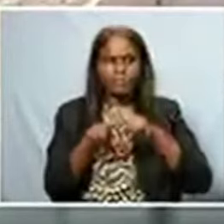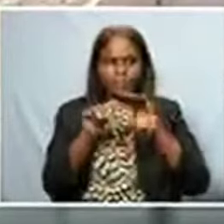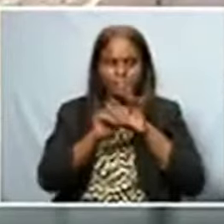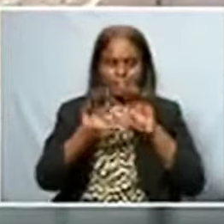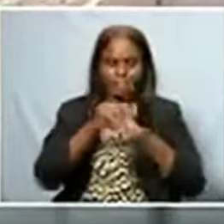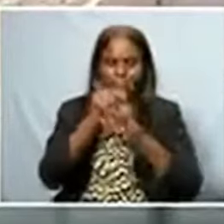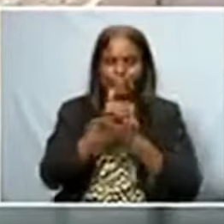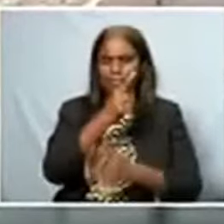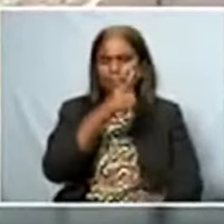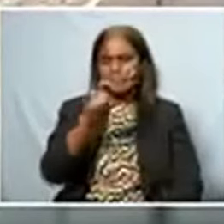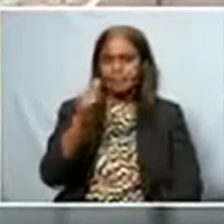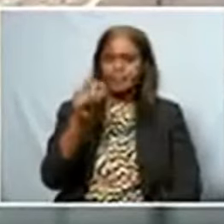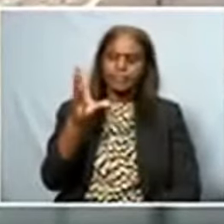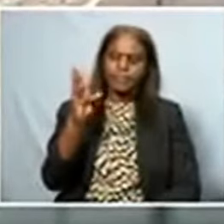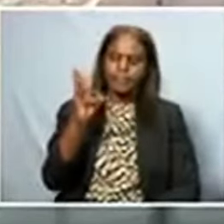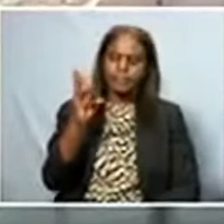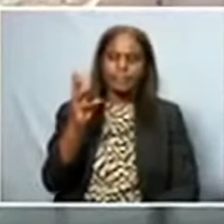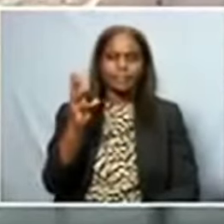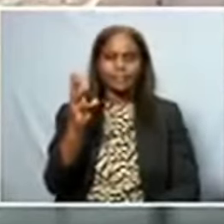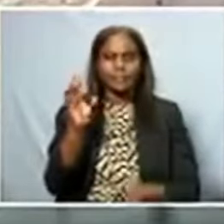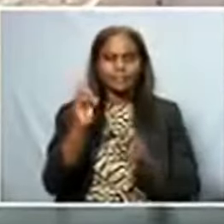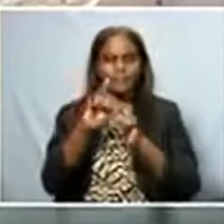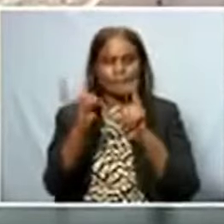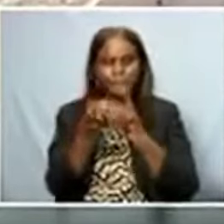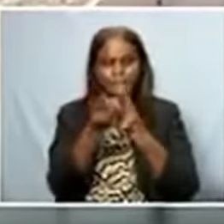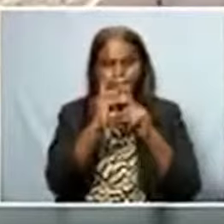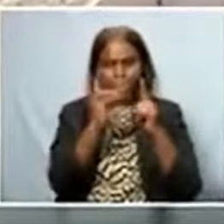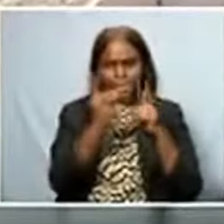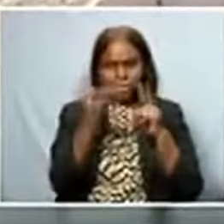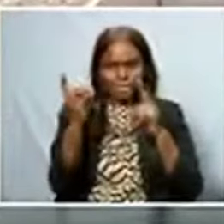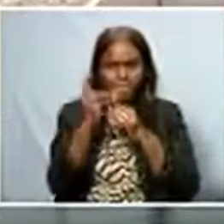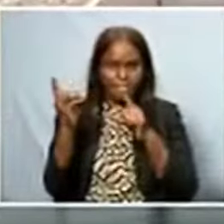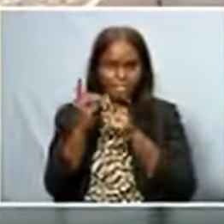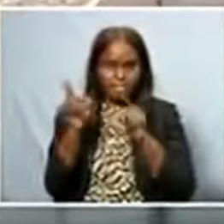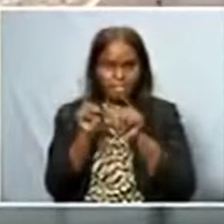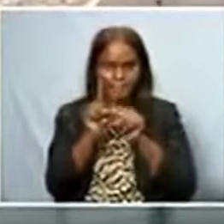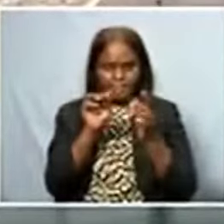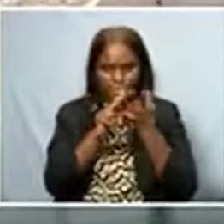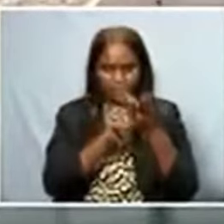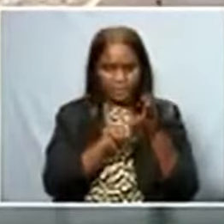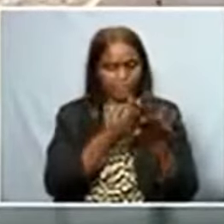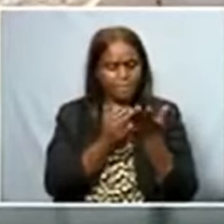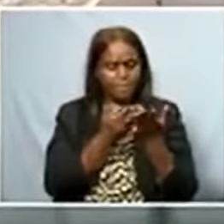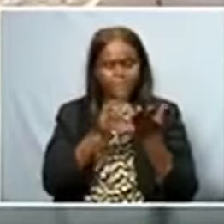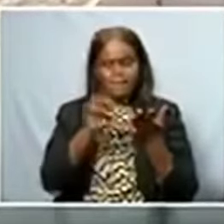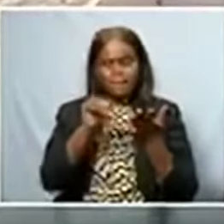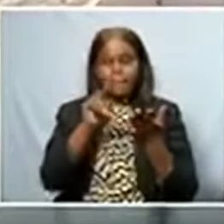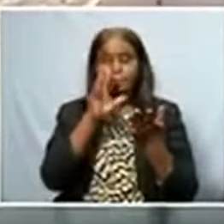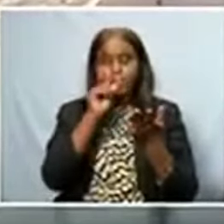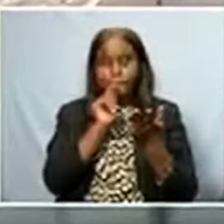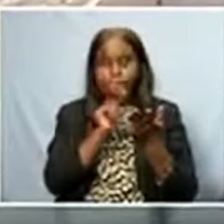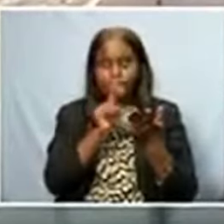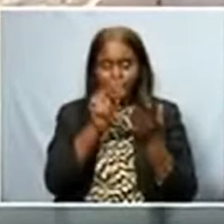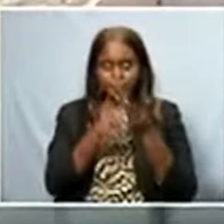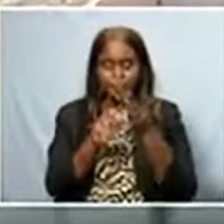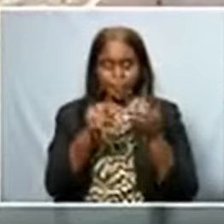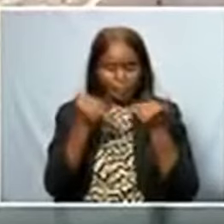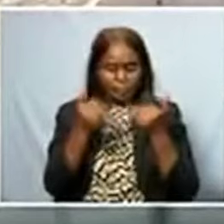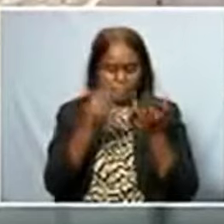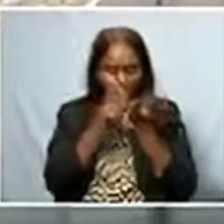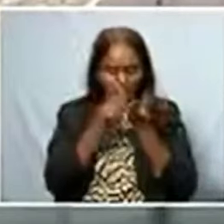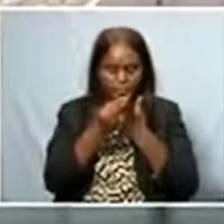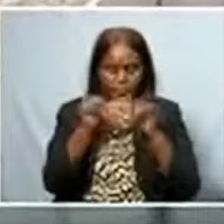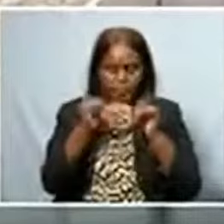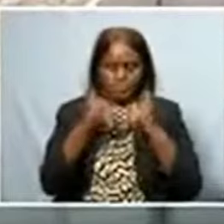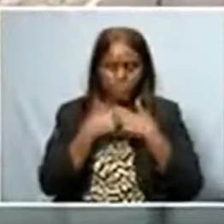the 116 districts. Given that status, Mr. Speaker, this money still has a lot